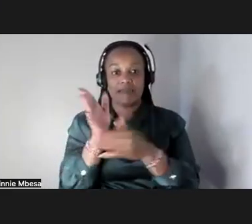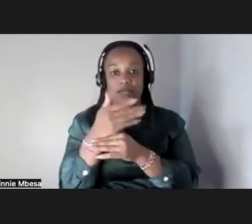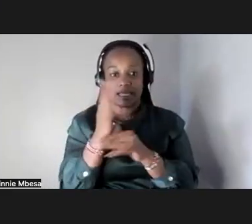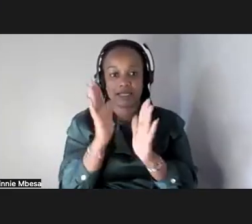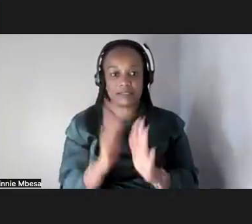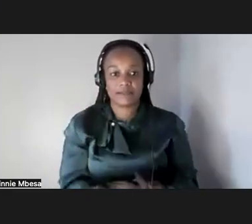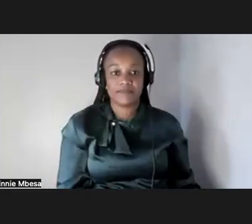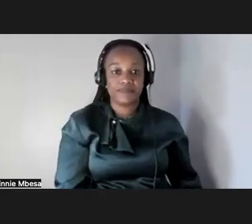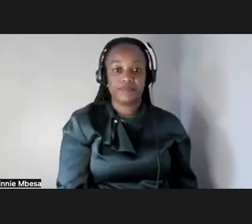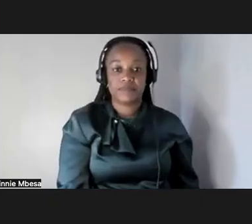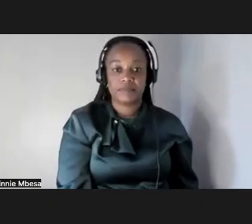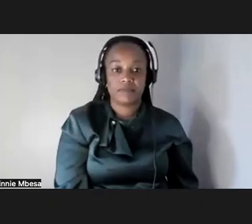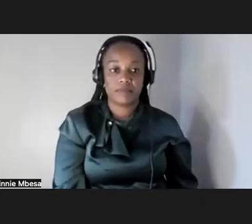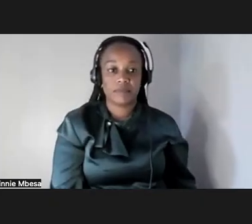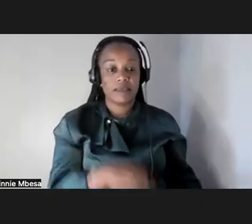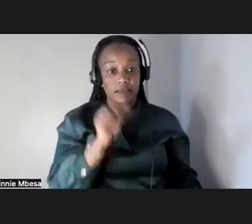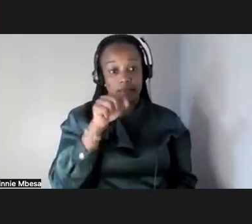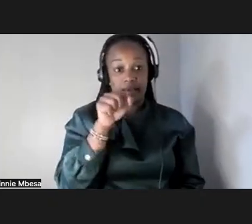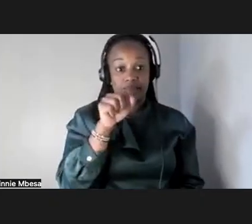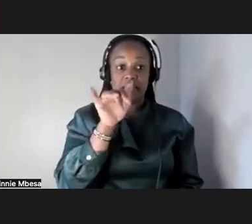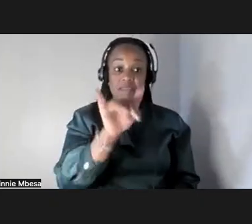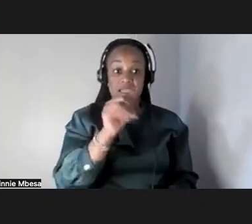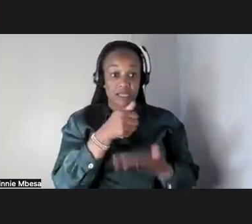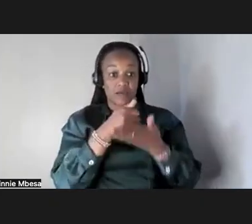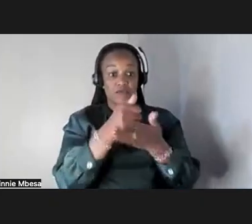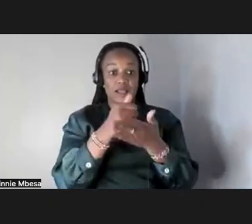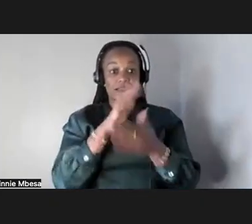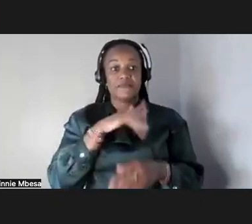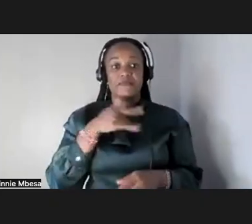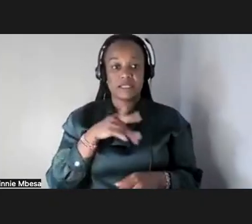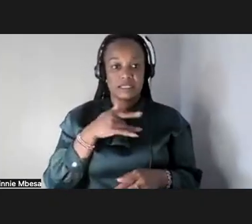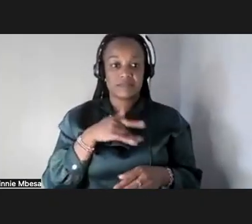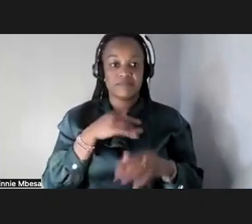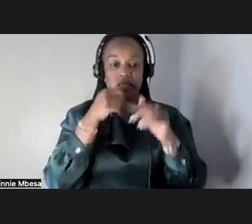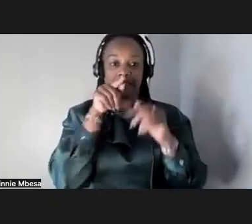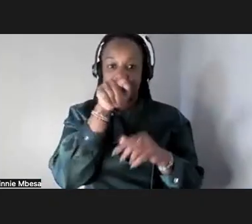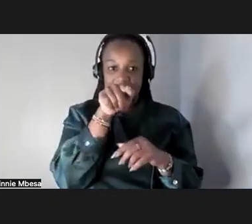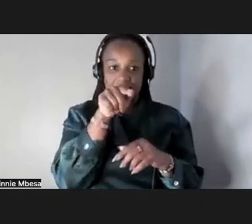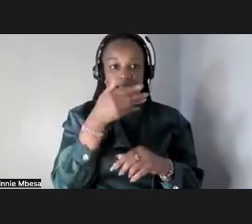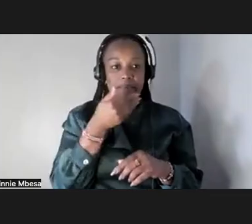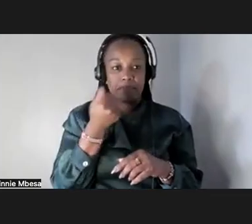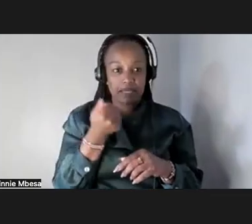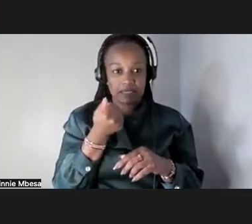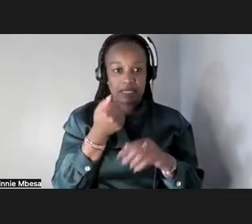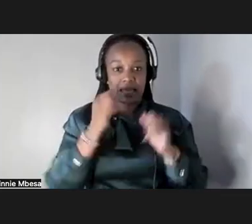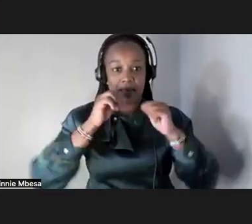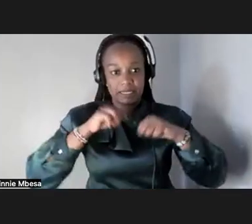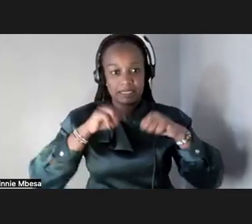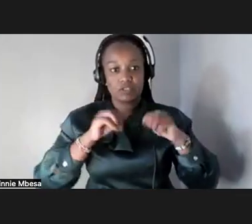That's so helpful. And yeah, absolutely. It feels like this is deeply rooted in the ability to connect